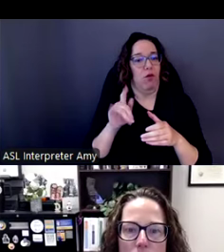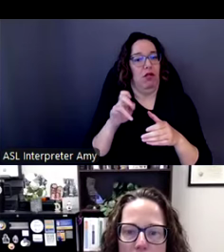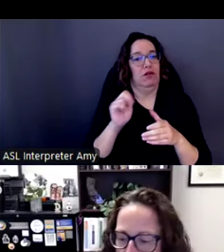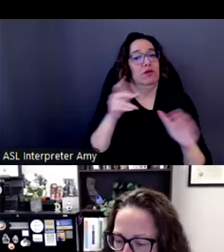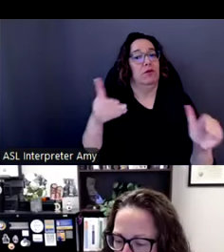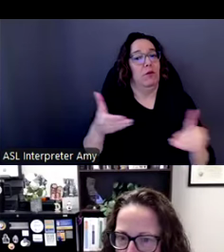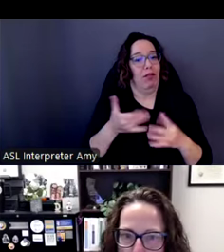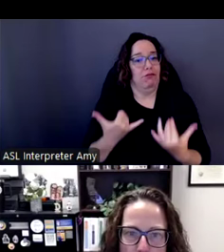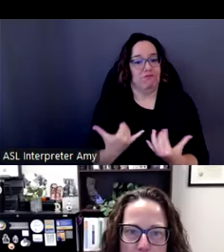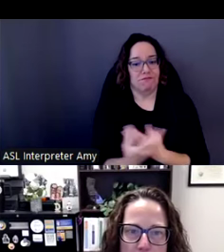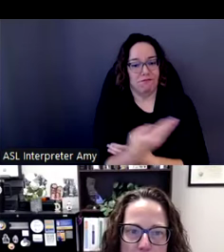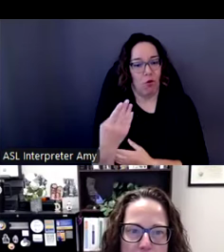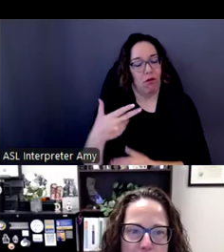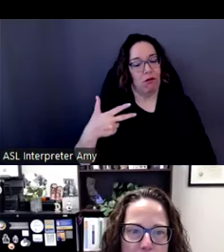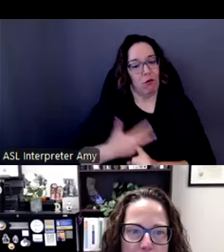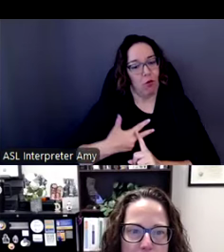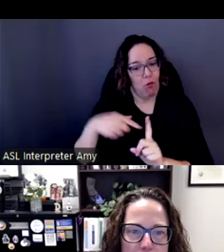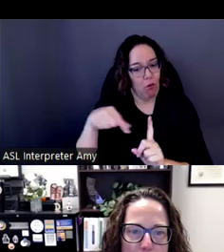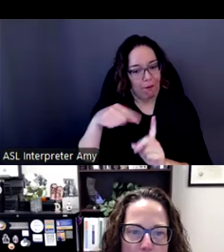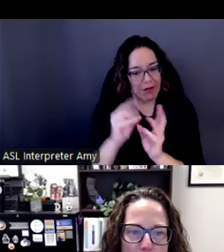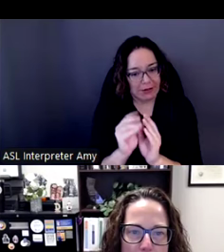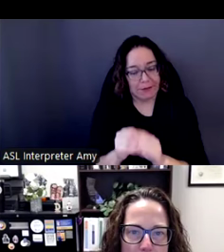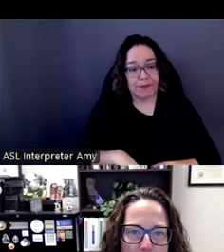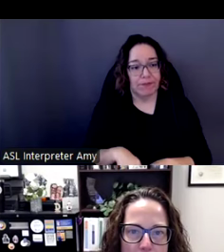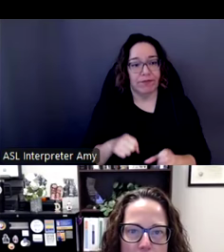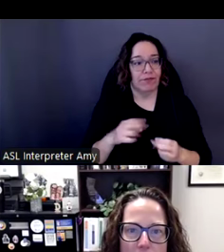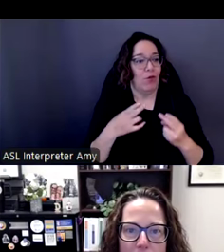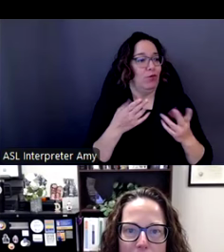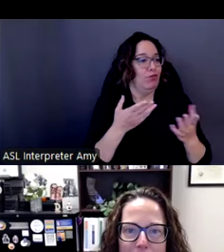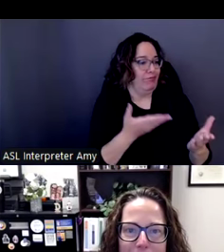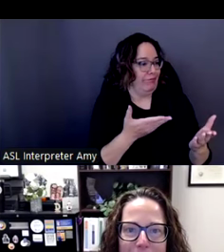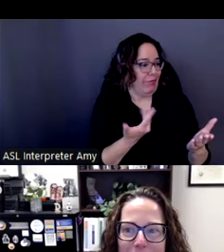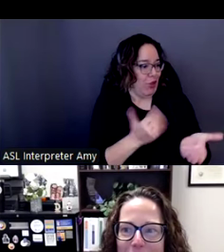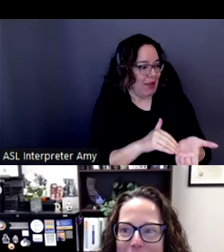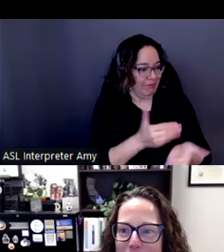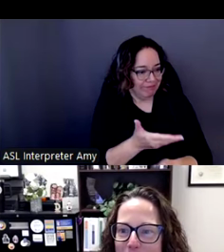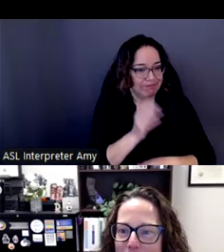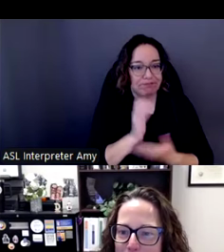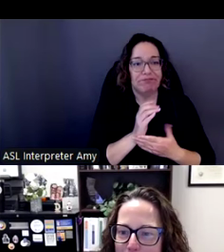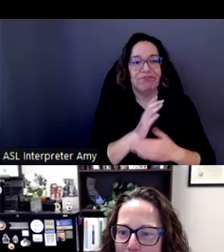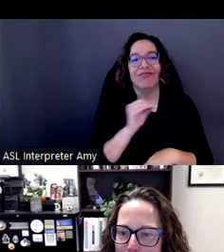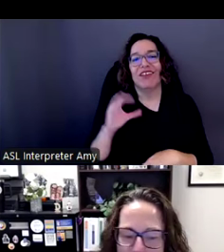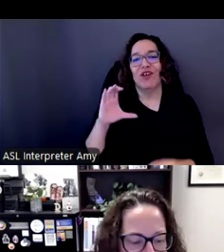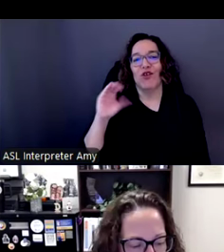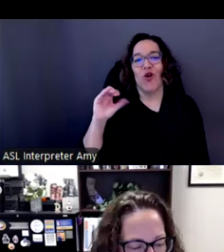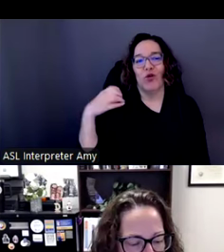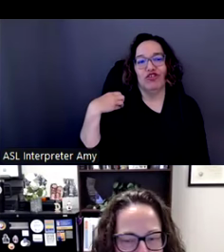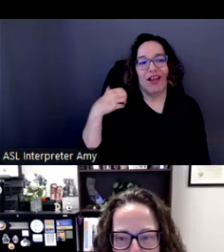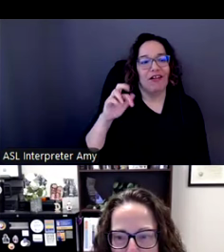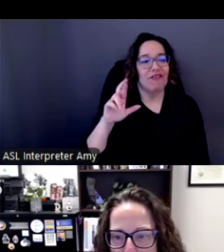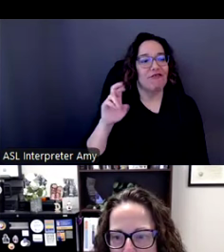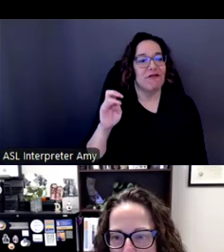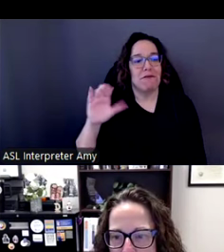this morning's quarterly meeting. Oh, there I am again. And also my co-chair, Rebecca